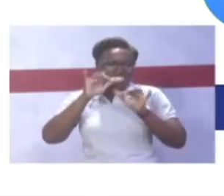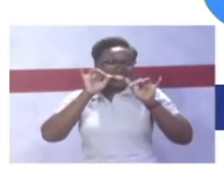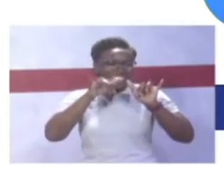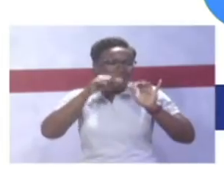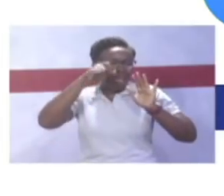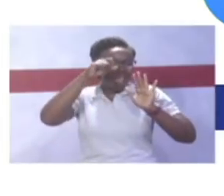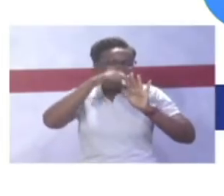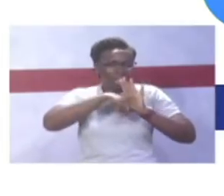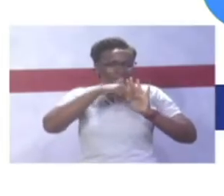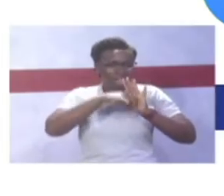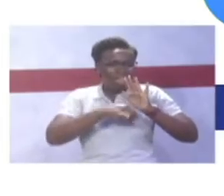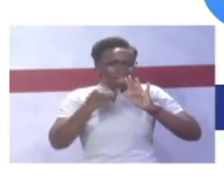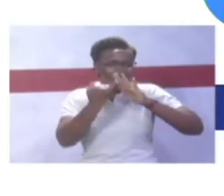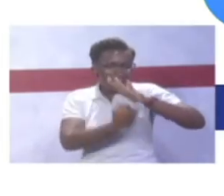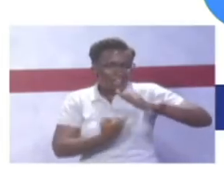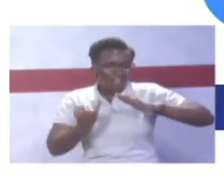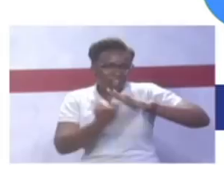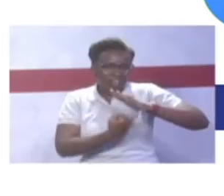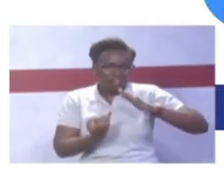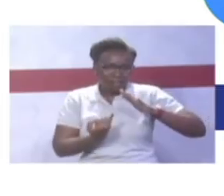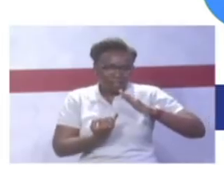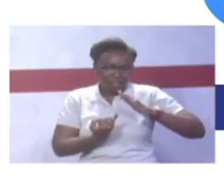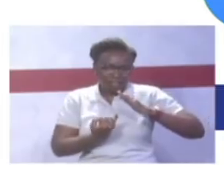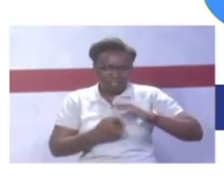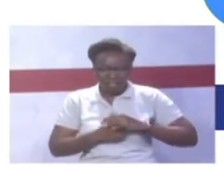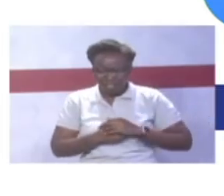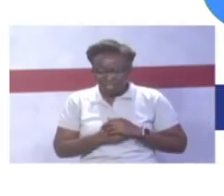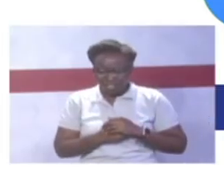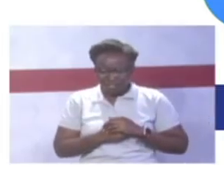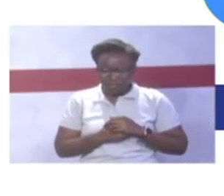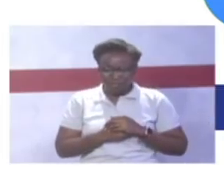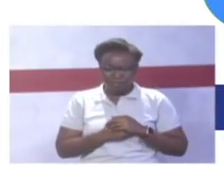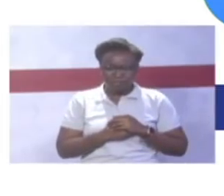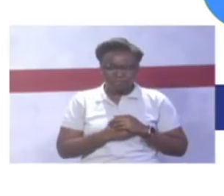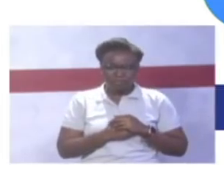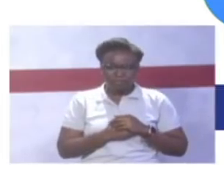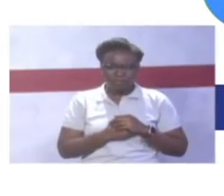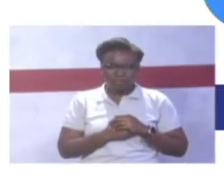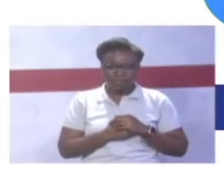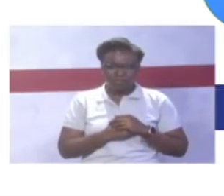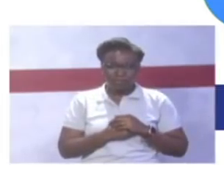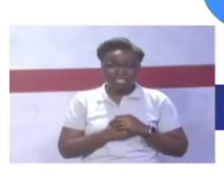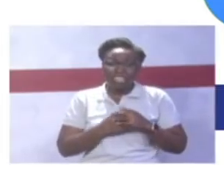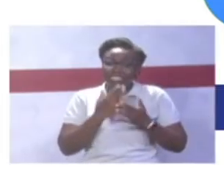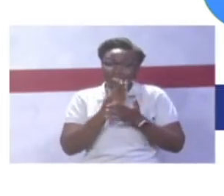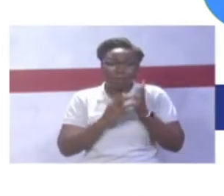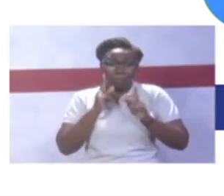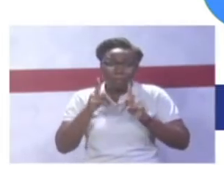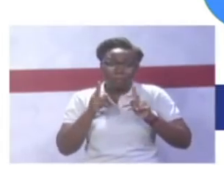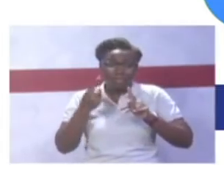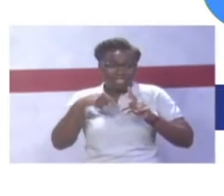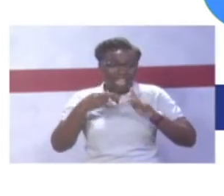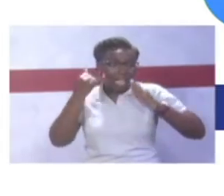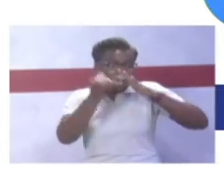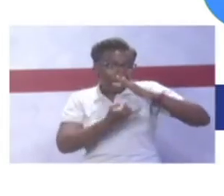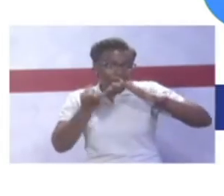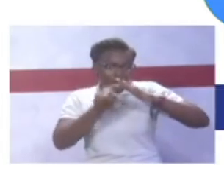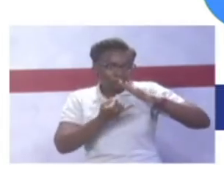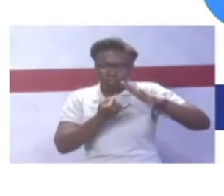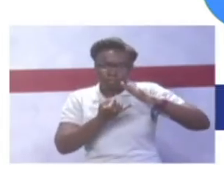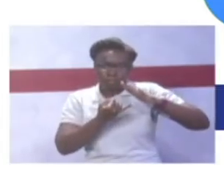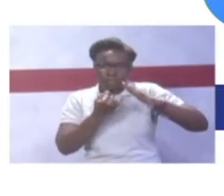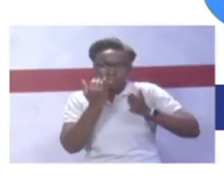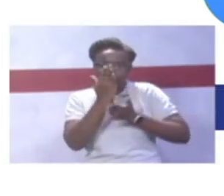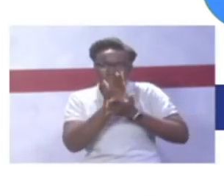Delta, and from time to time, we will get reports involving people who have, violated the guidelines, the